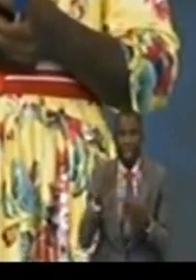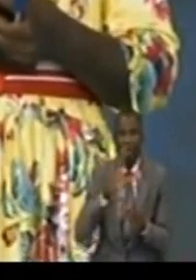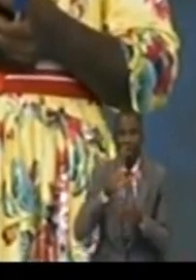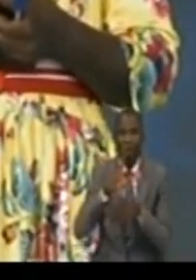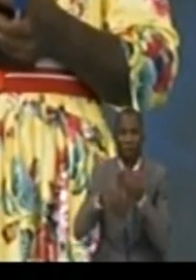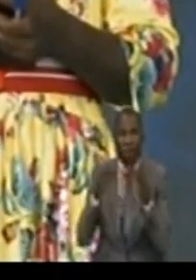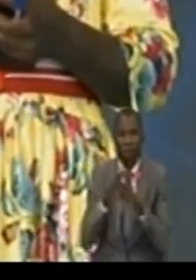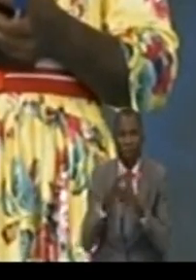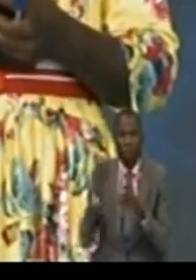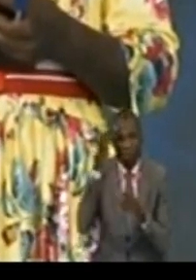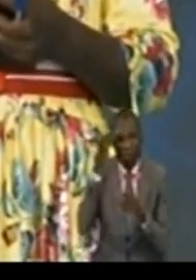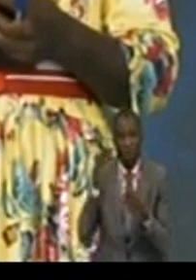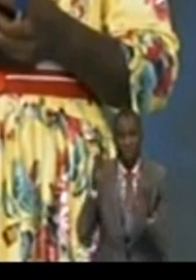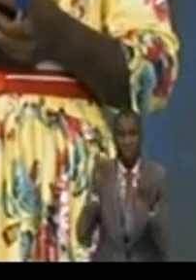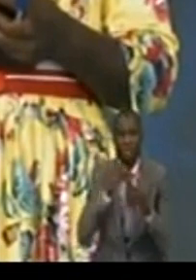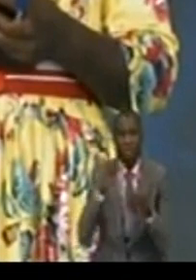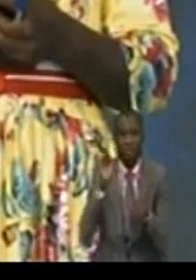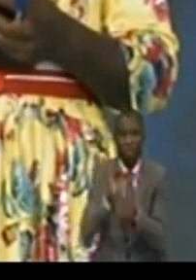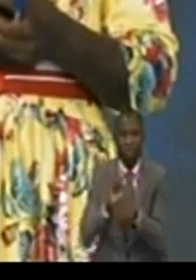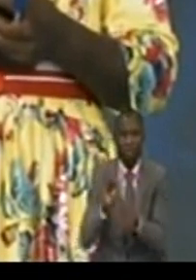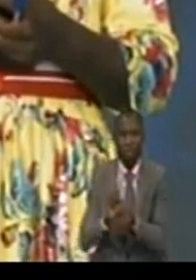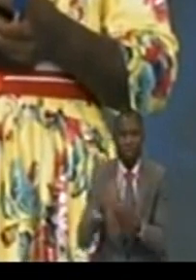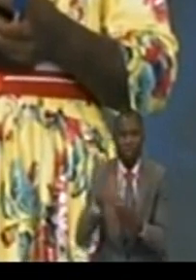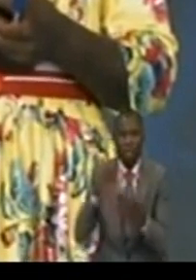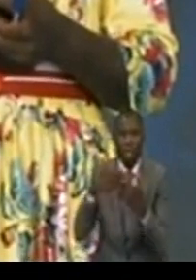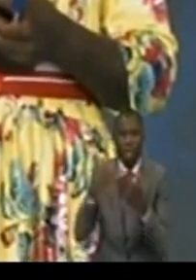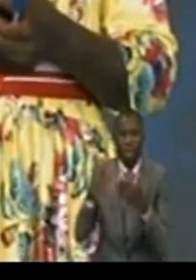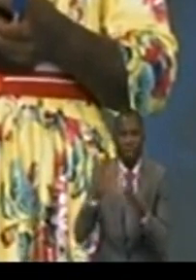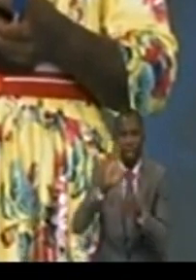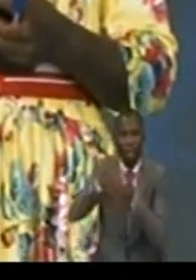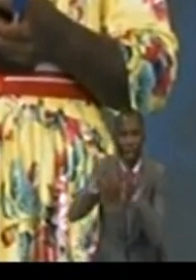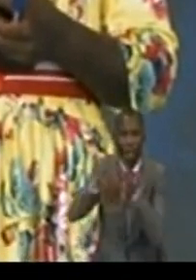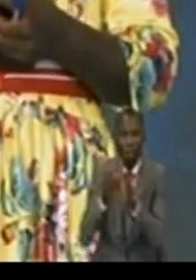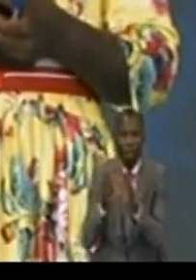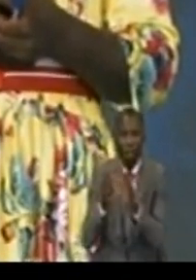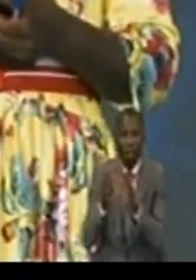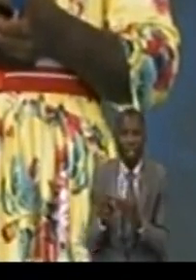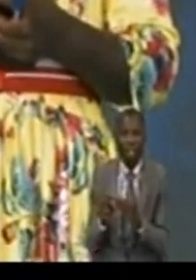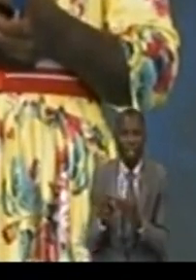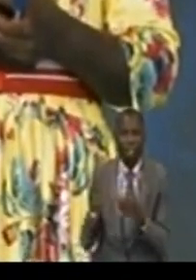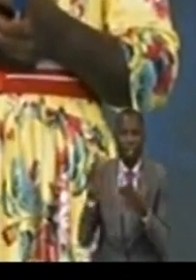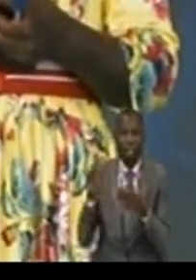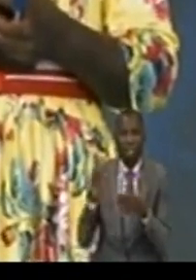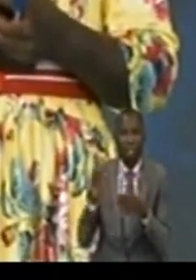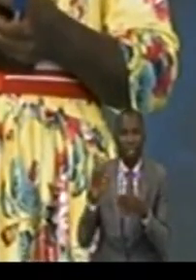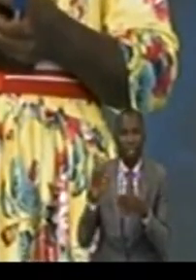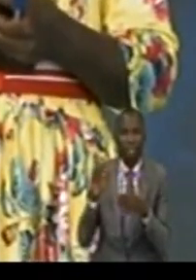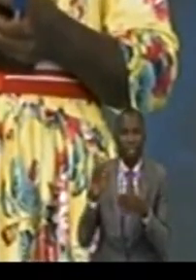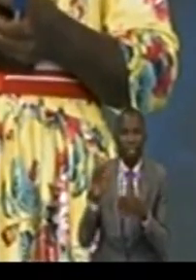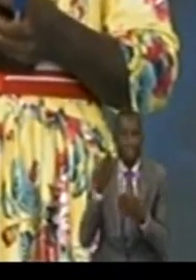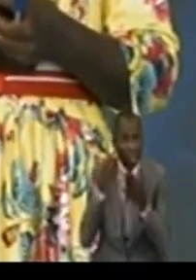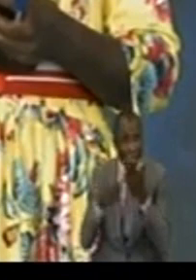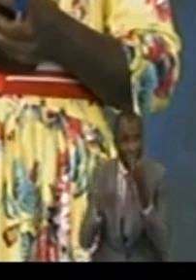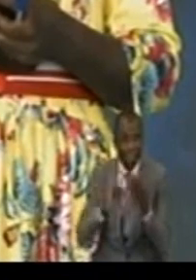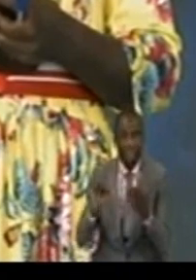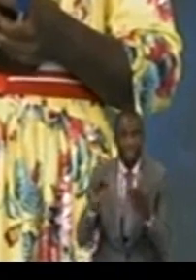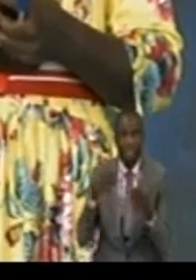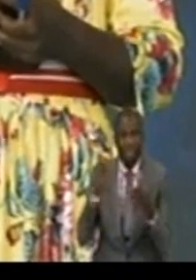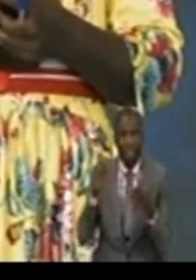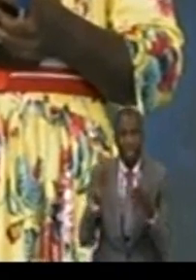avail. After all the treatment, the stomach will continue. But as we came to this